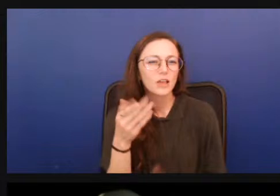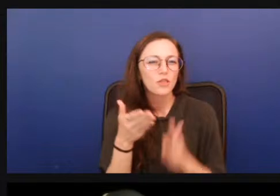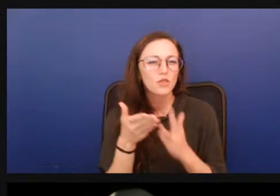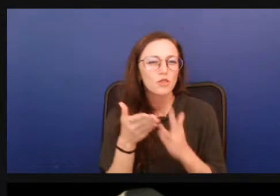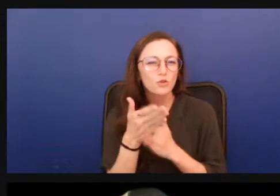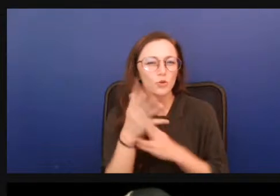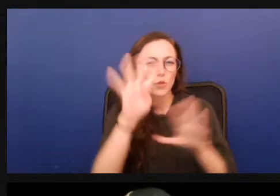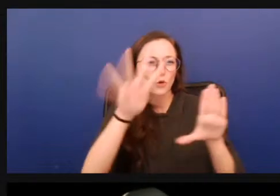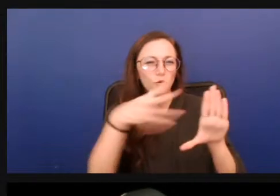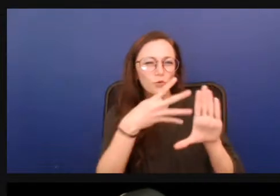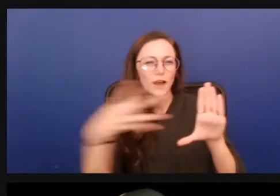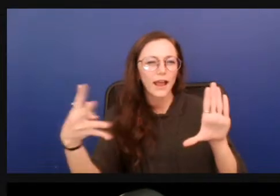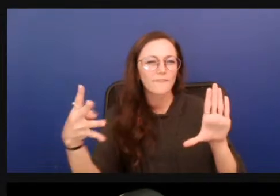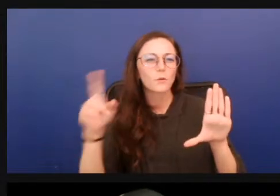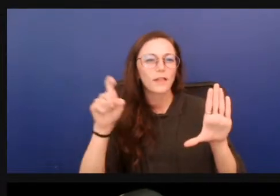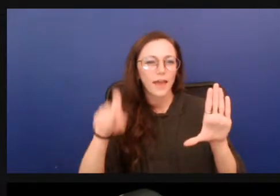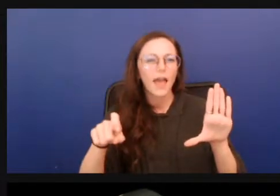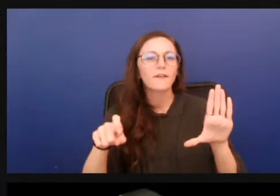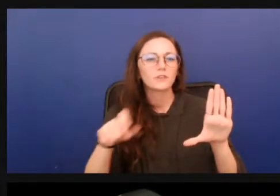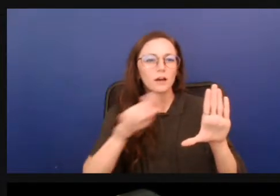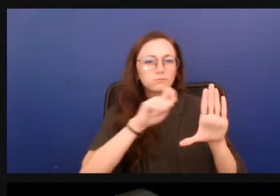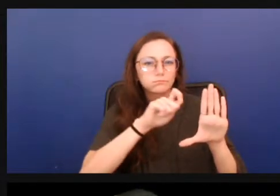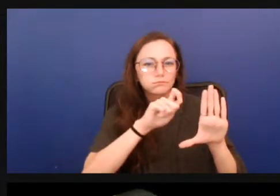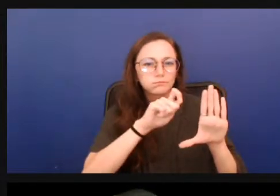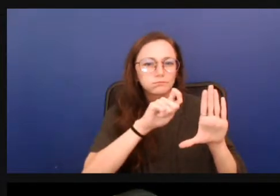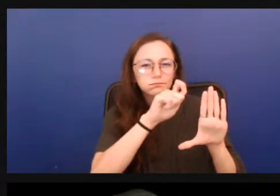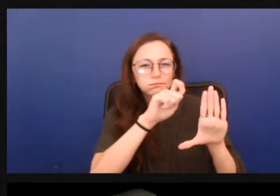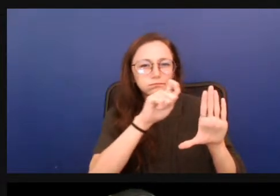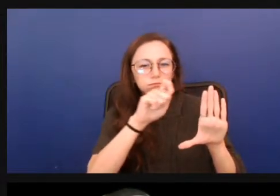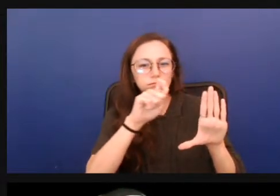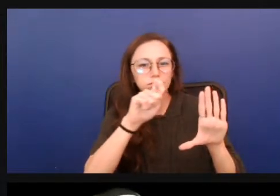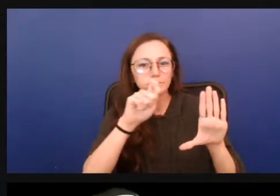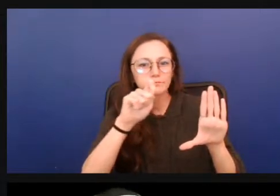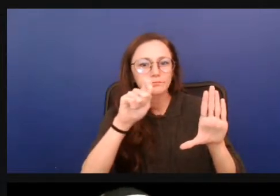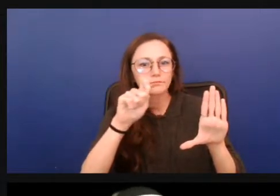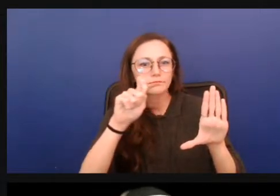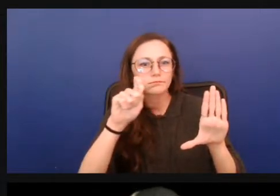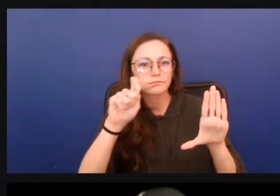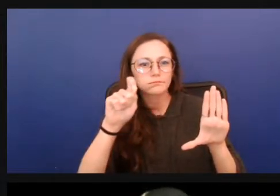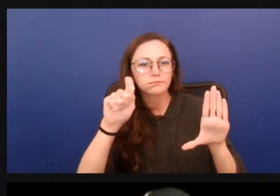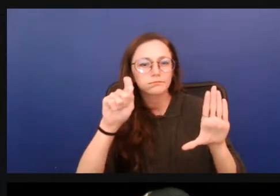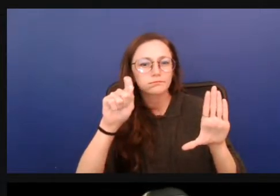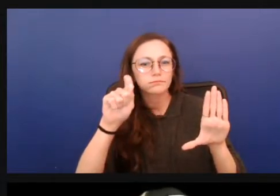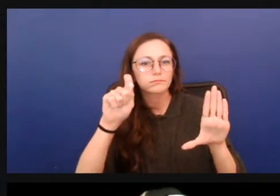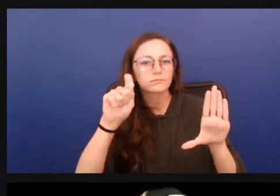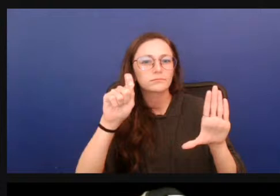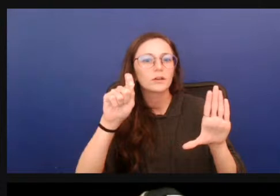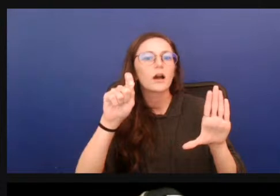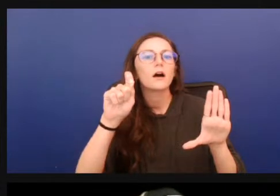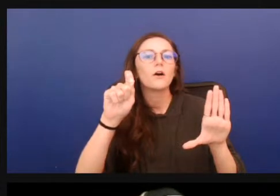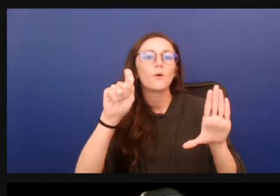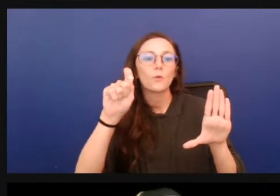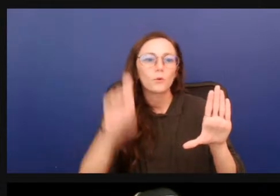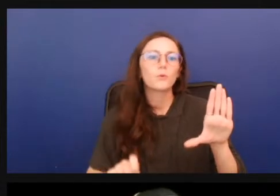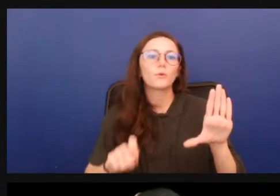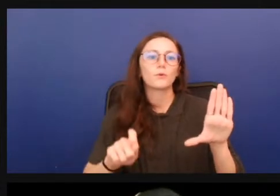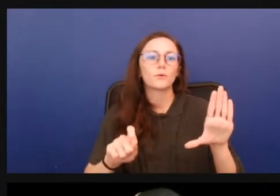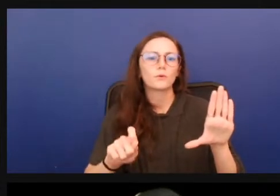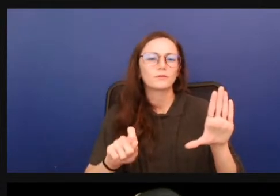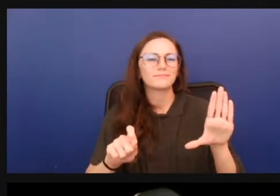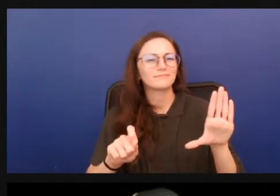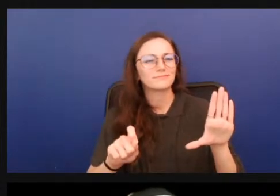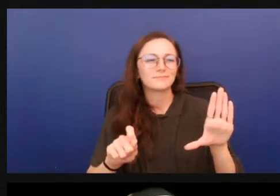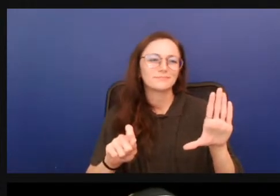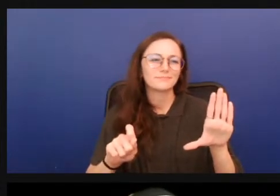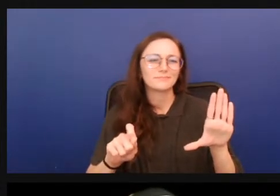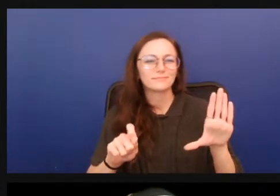trace it. The tilt had been kind of flat. If anything, not really convincingly going up or down either